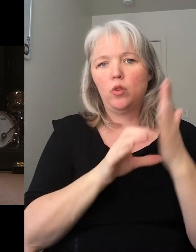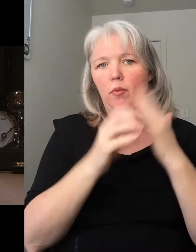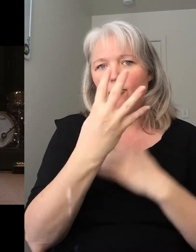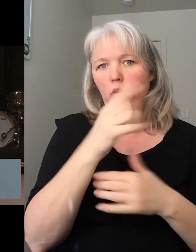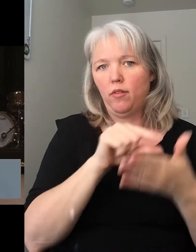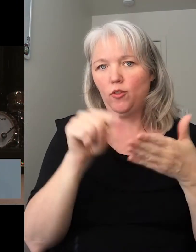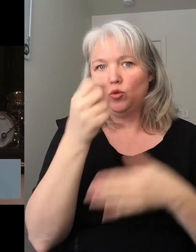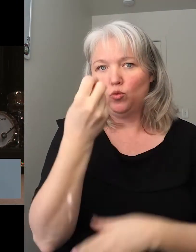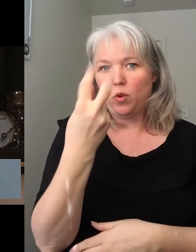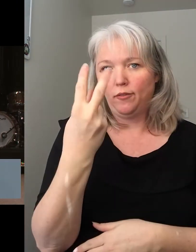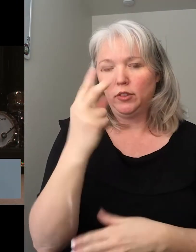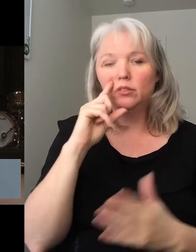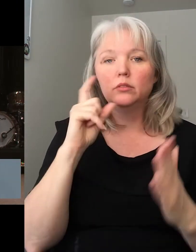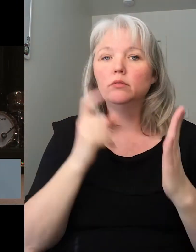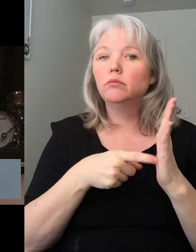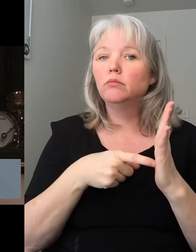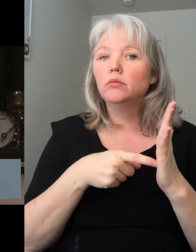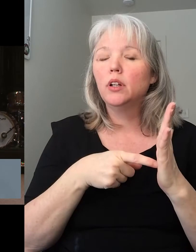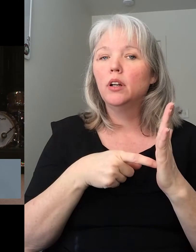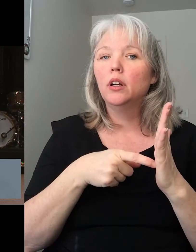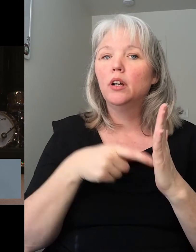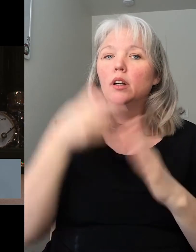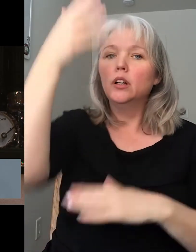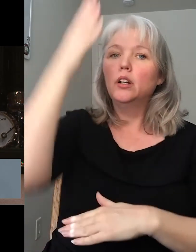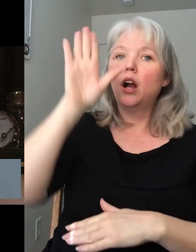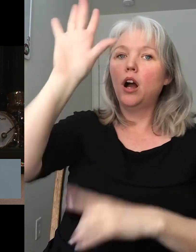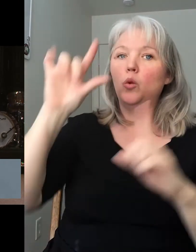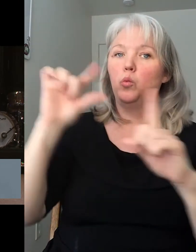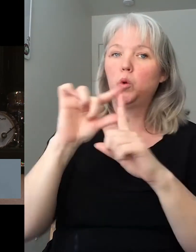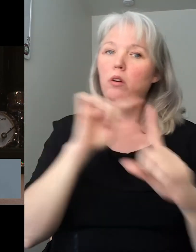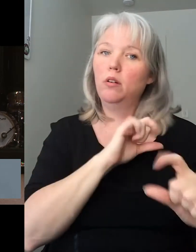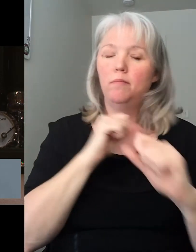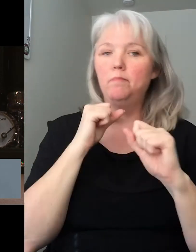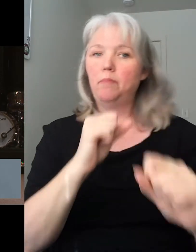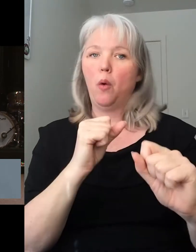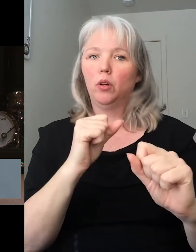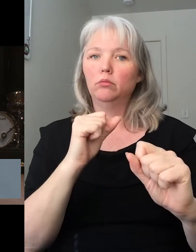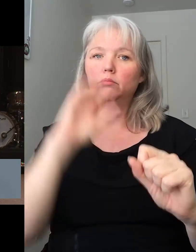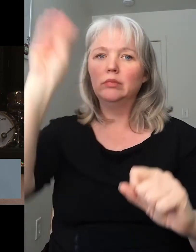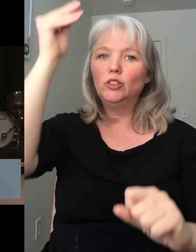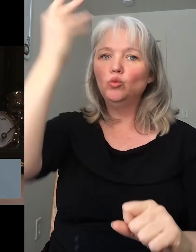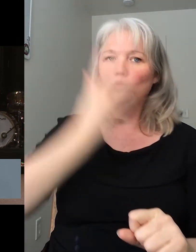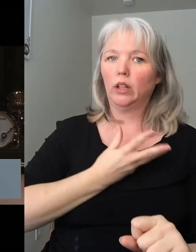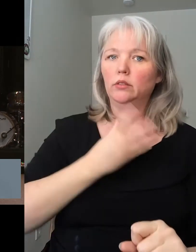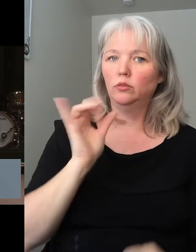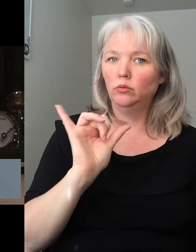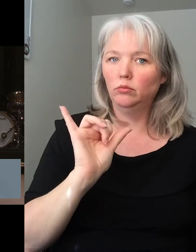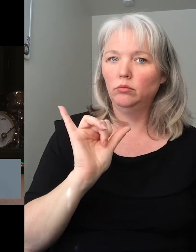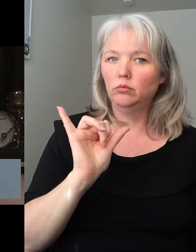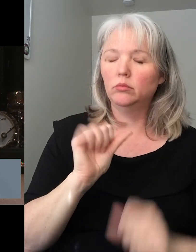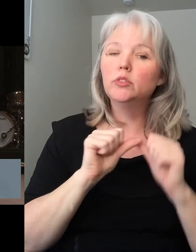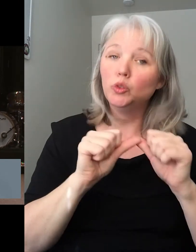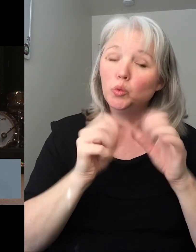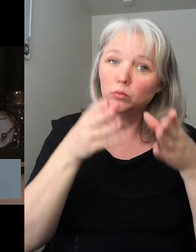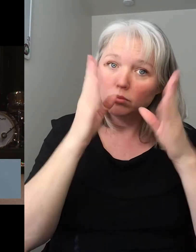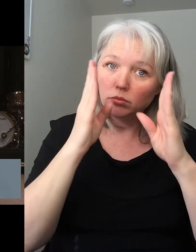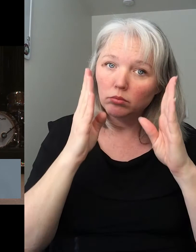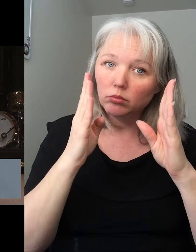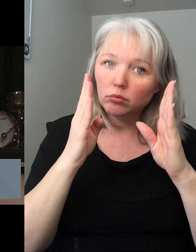12, we discover the power of God's word and his grace. Now you stay